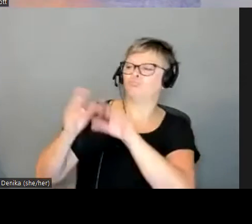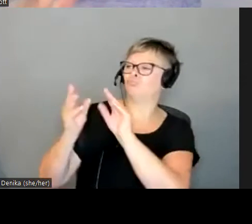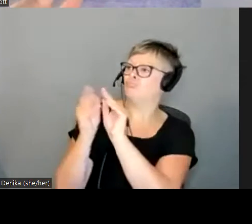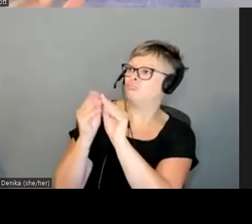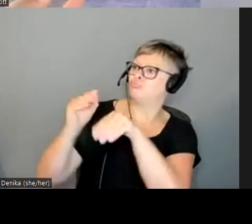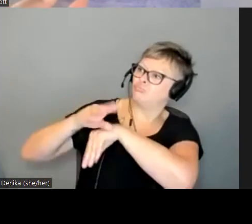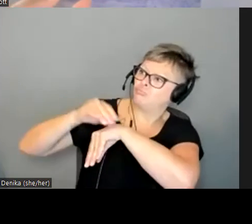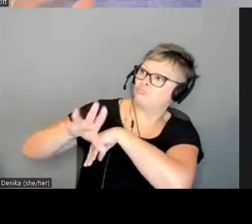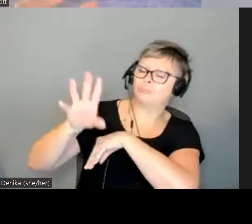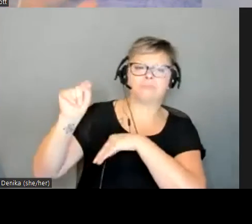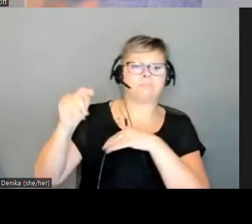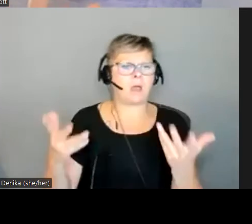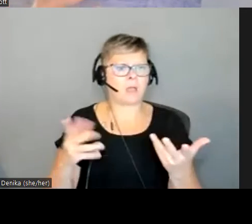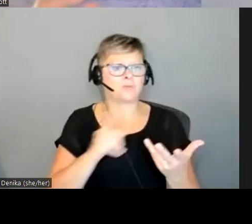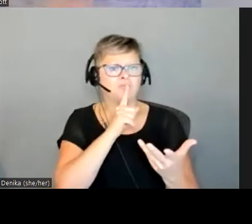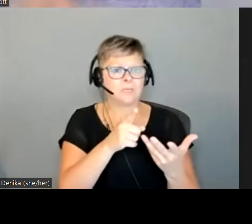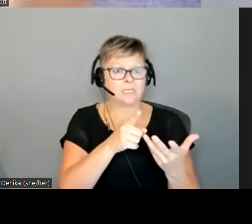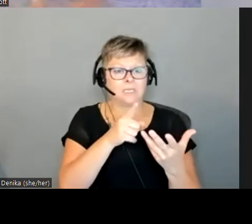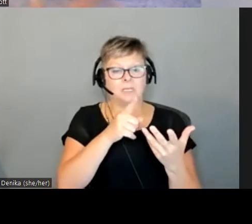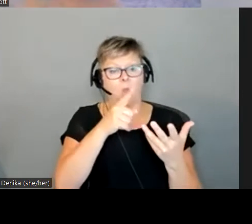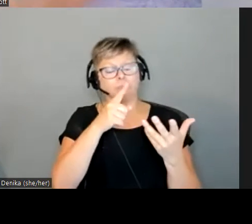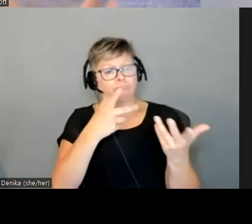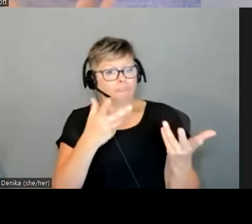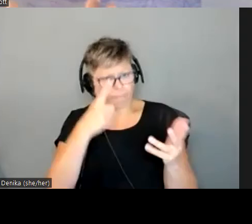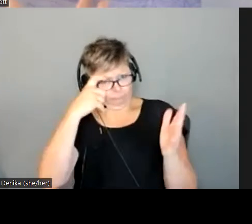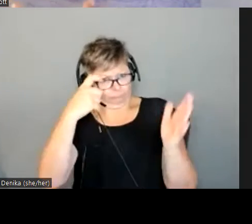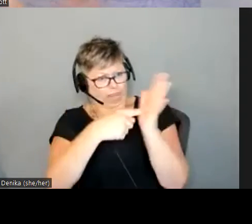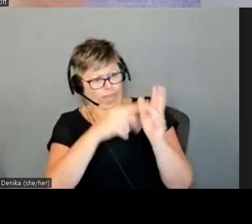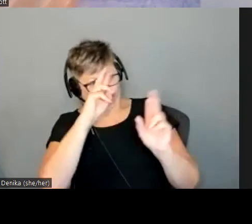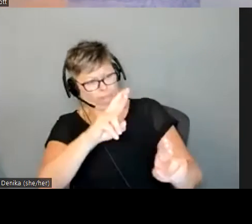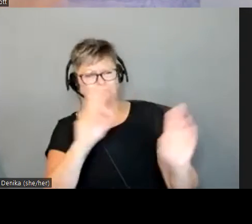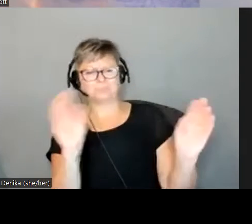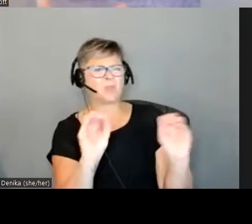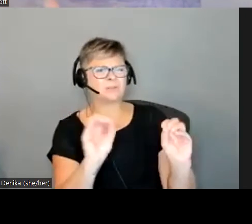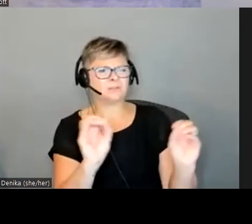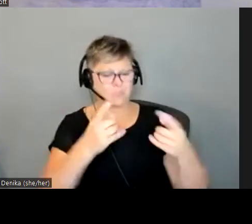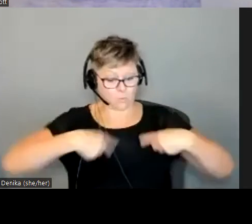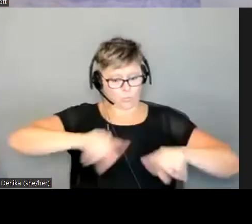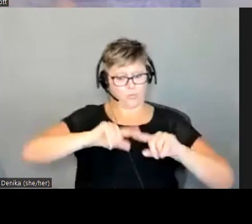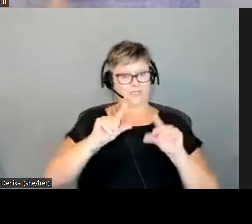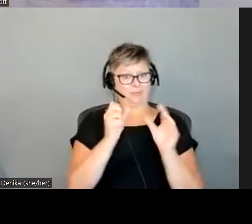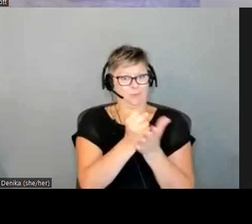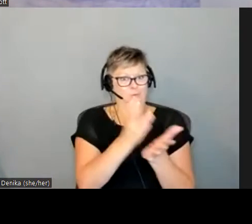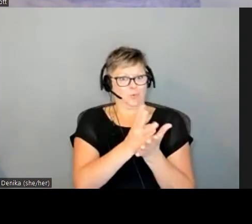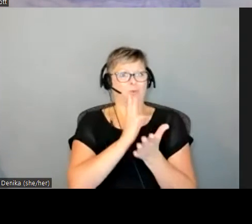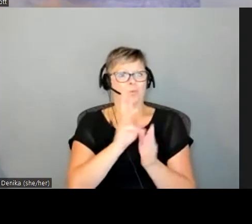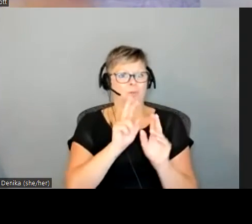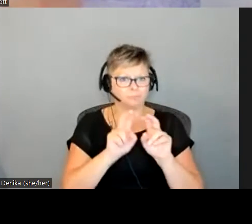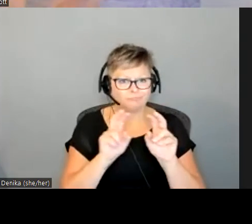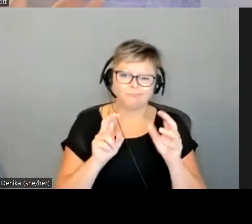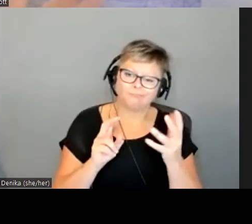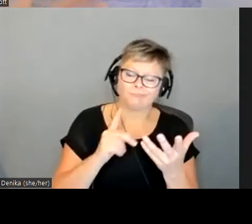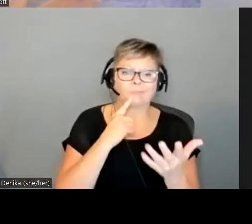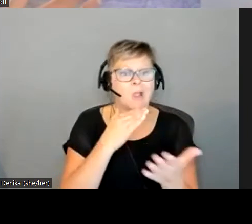any acknowledgement. So what would happen was, you know, us as a group of social workers, you know, you'd have people come to the table to talk about, you